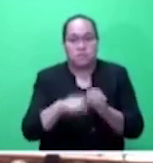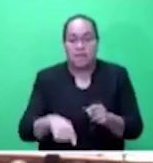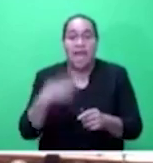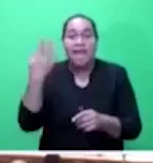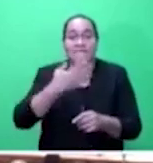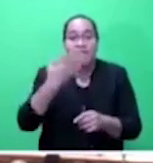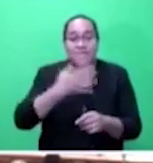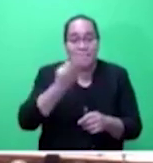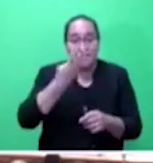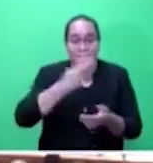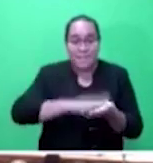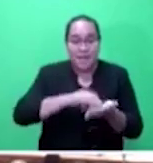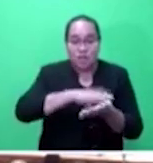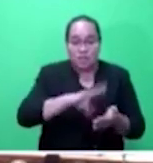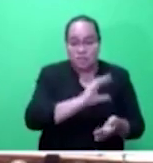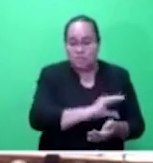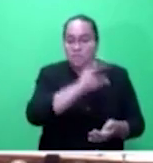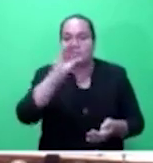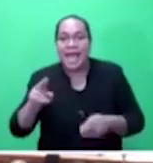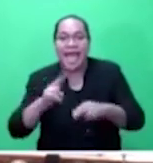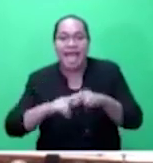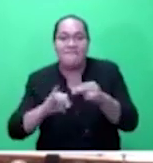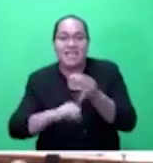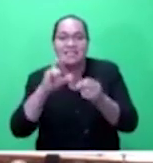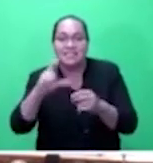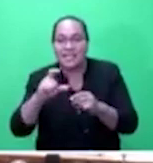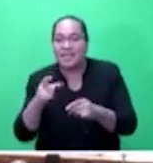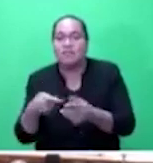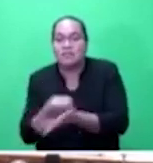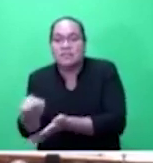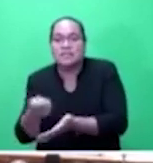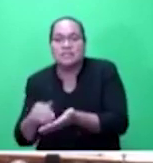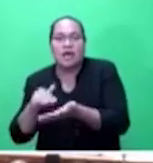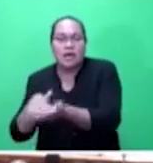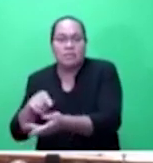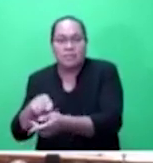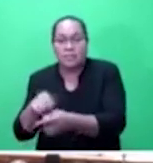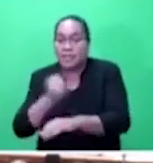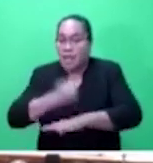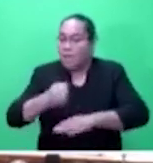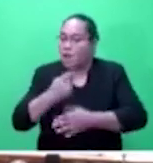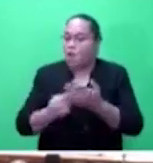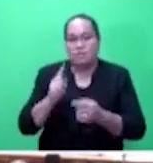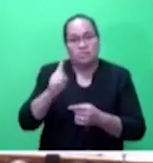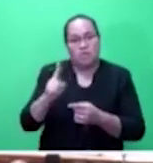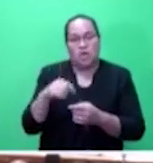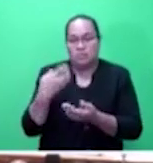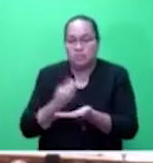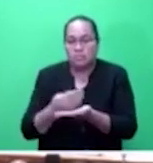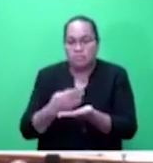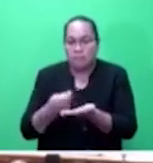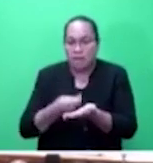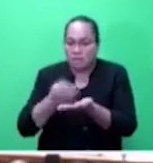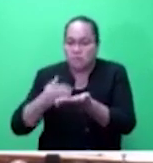million to the FSC to fund cane delivery payments. Government is the only FSC shareholder making an additional financial